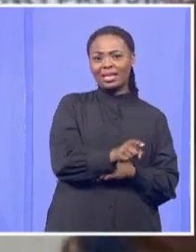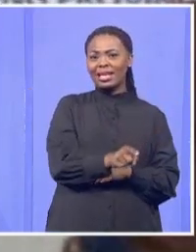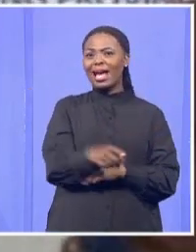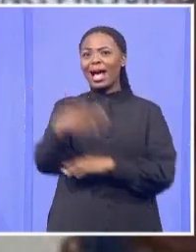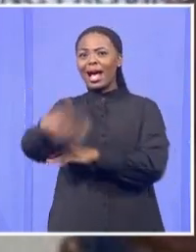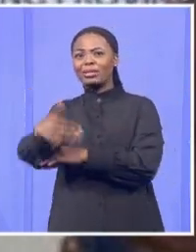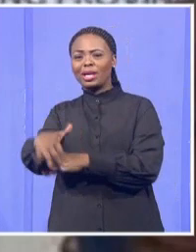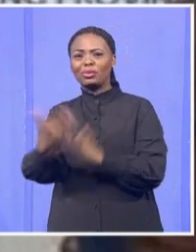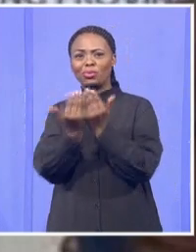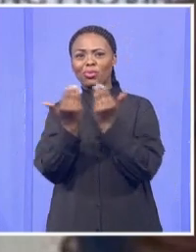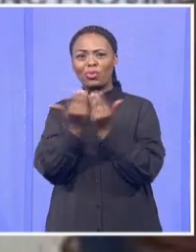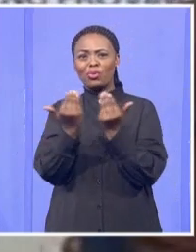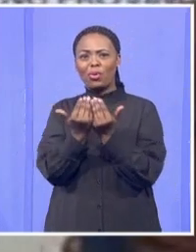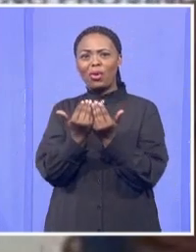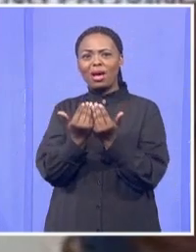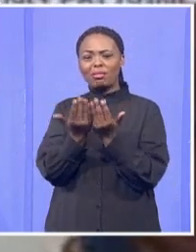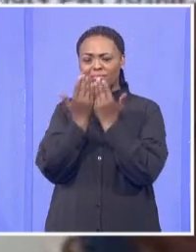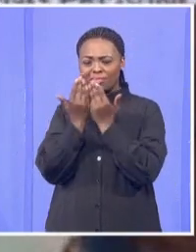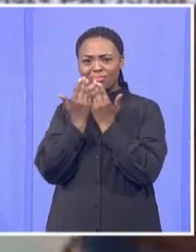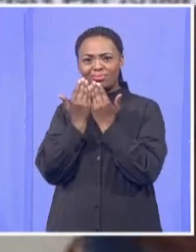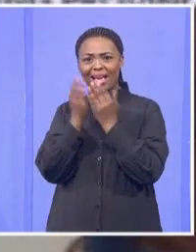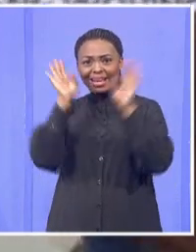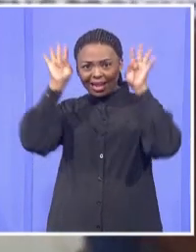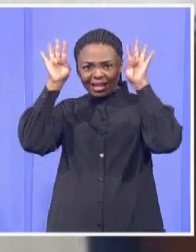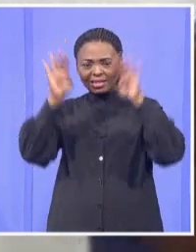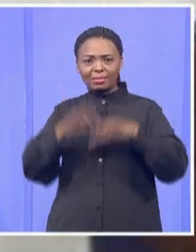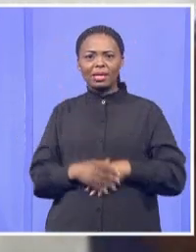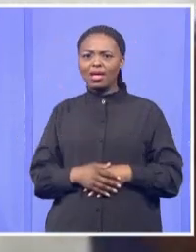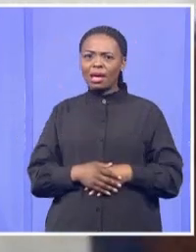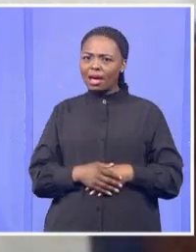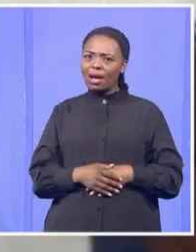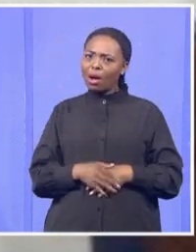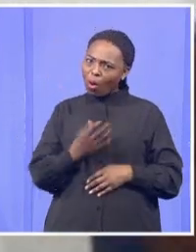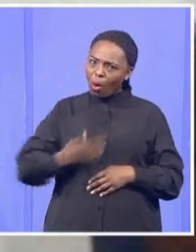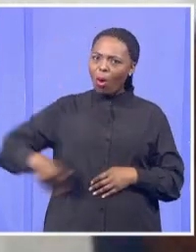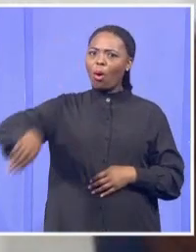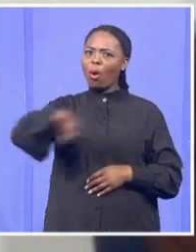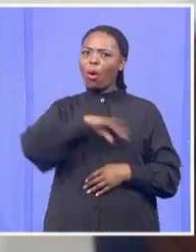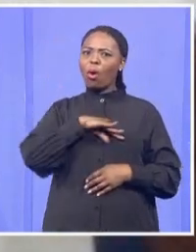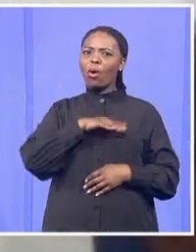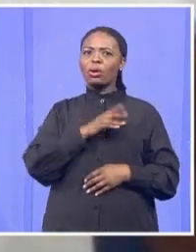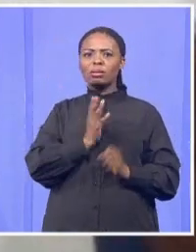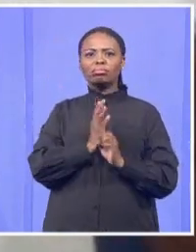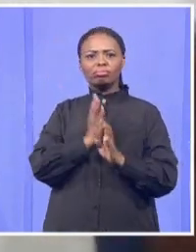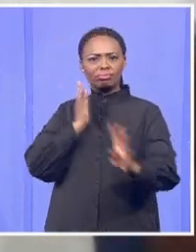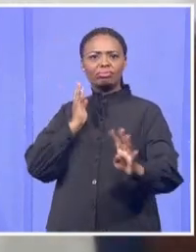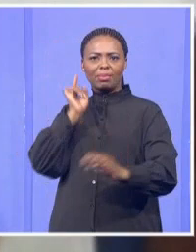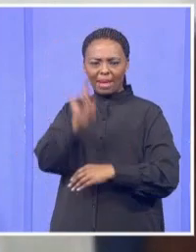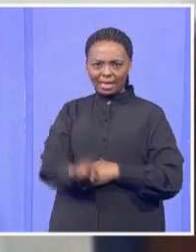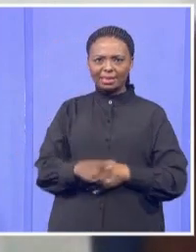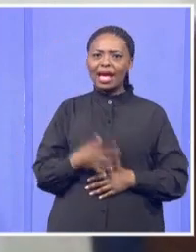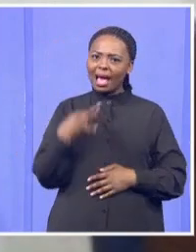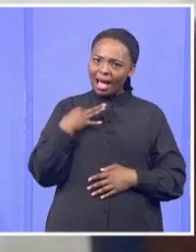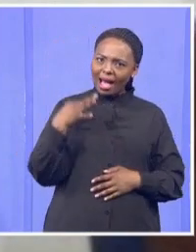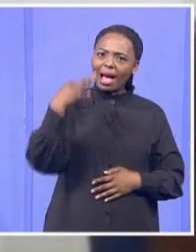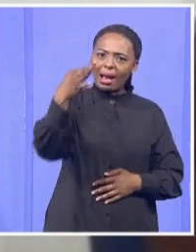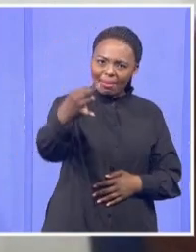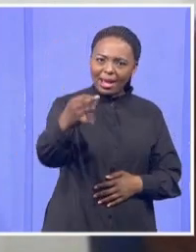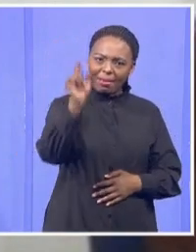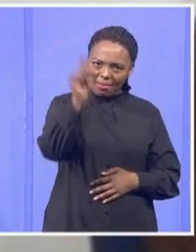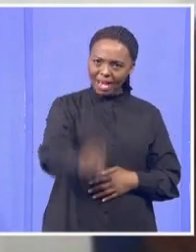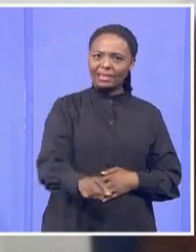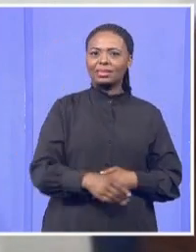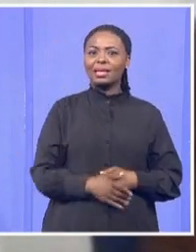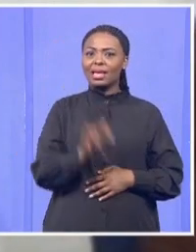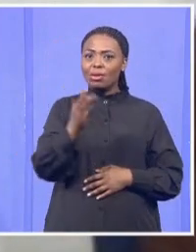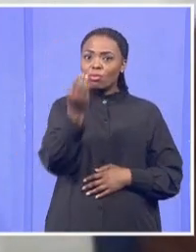must? Fairness will mean let's all queue and apply. Fairness will mean that let's all queue and